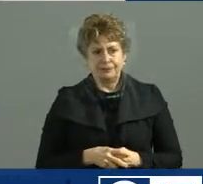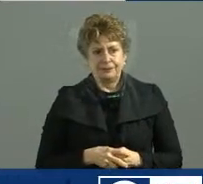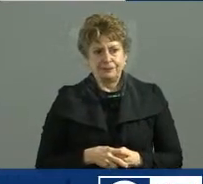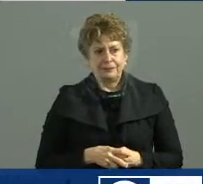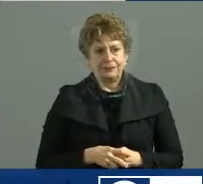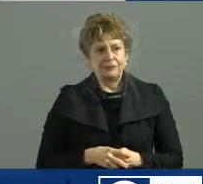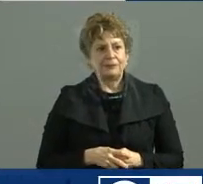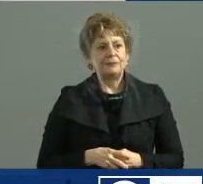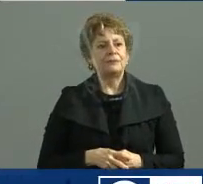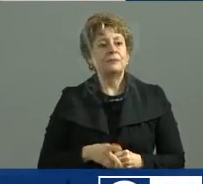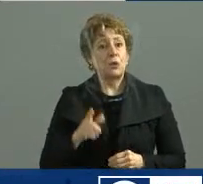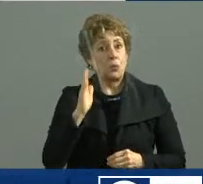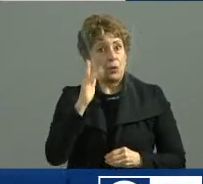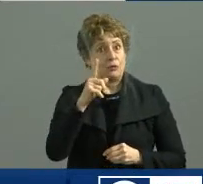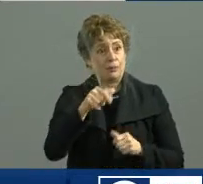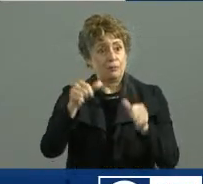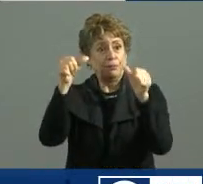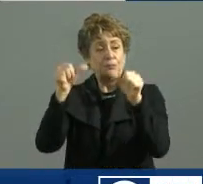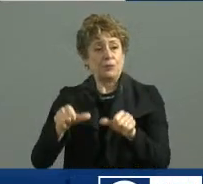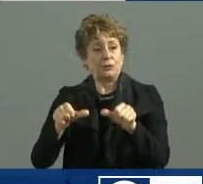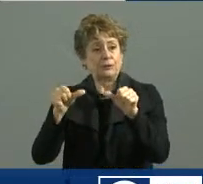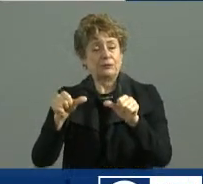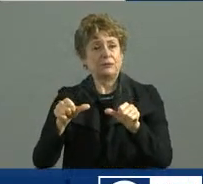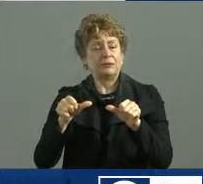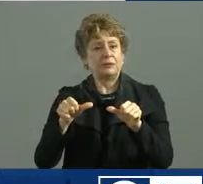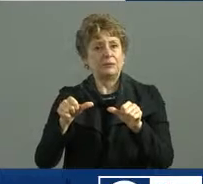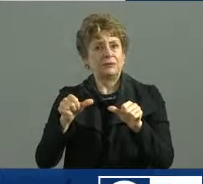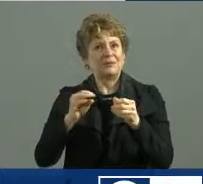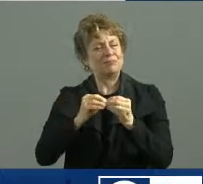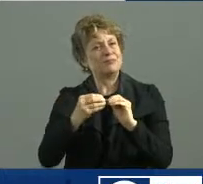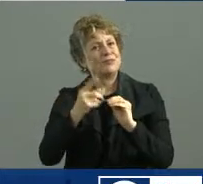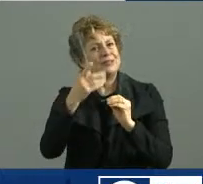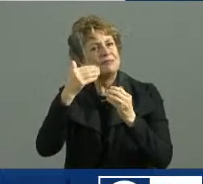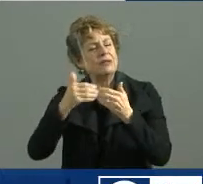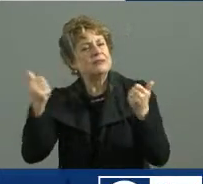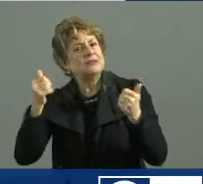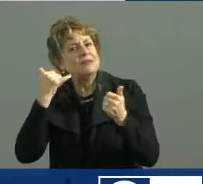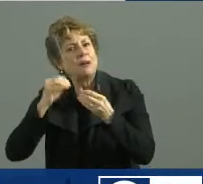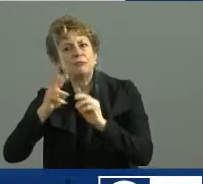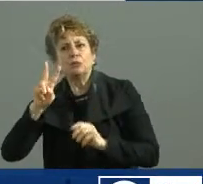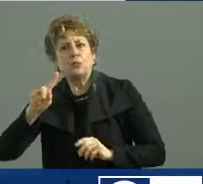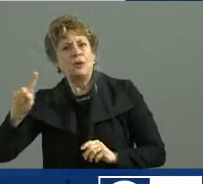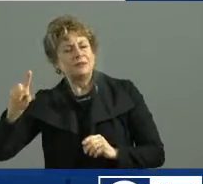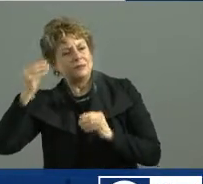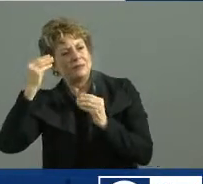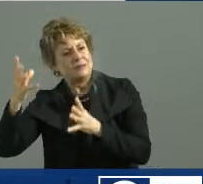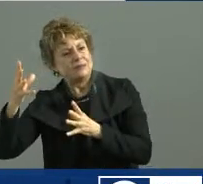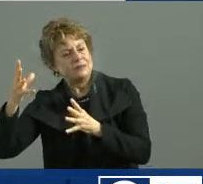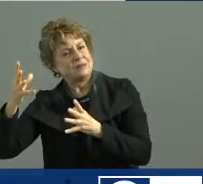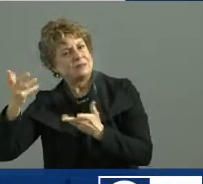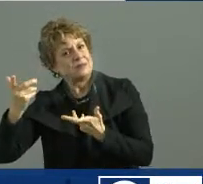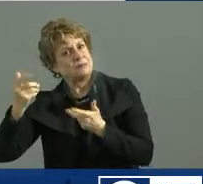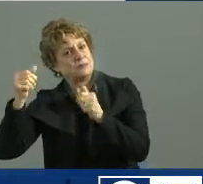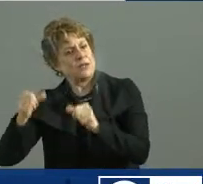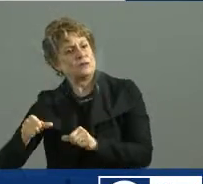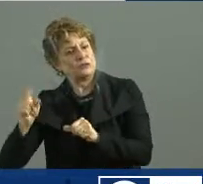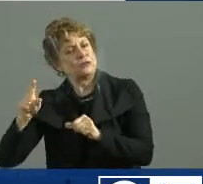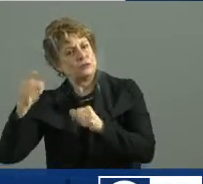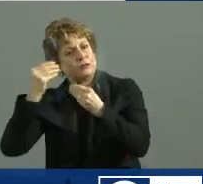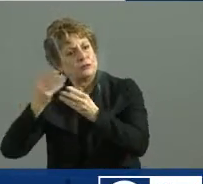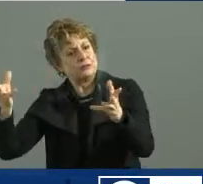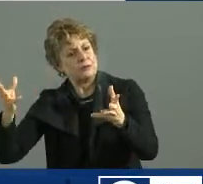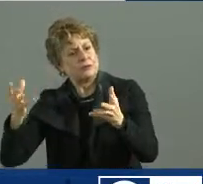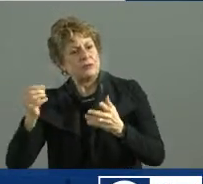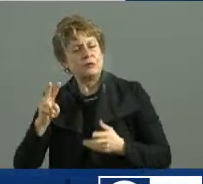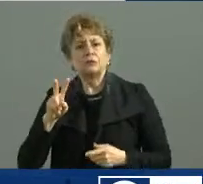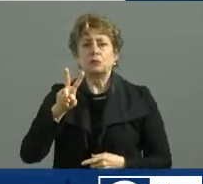can call? Is there a separate phone number? And so it will be through 211 or poison control. Okay. Yeah, so you can call 211 or you can